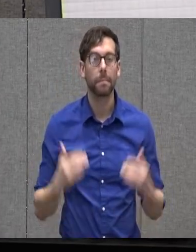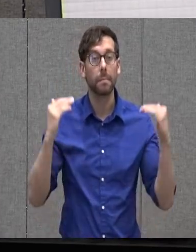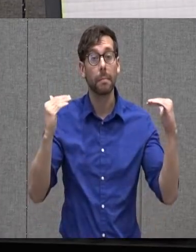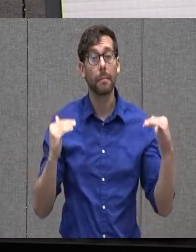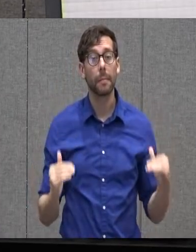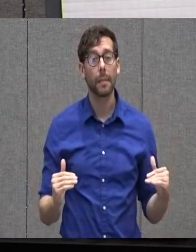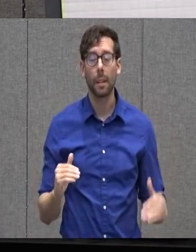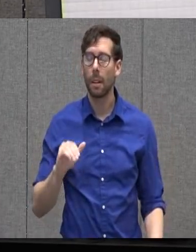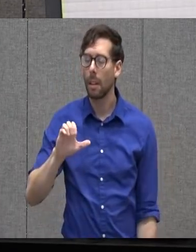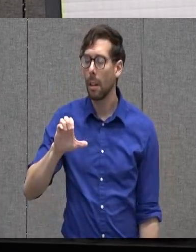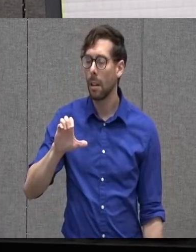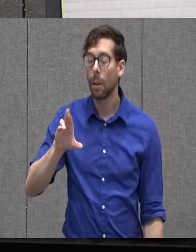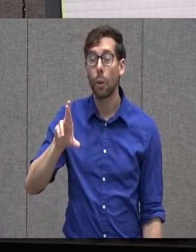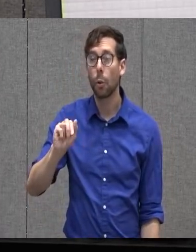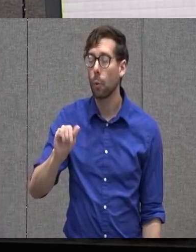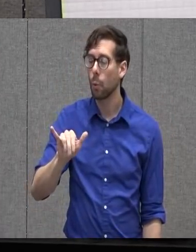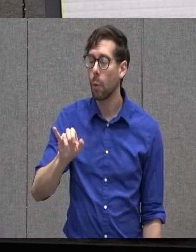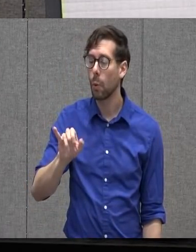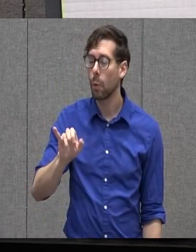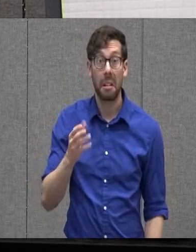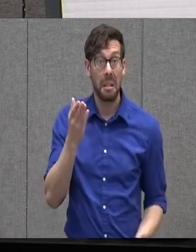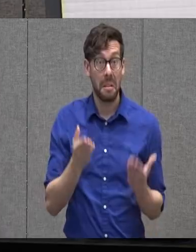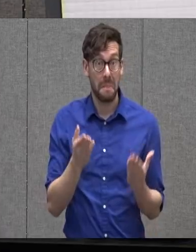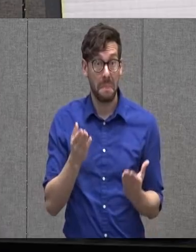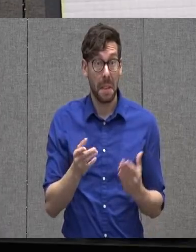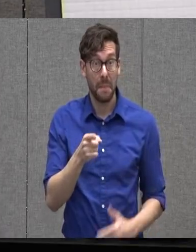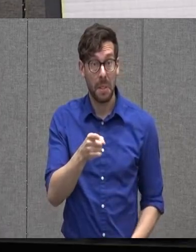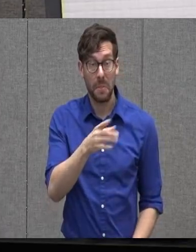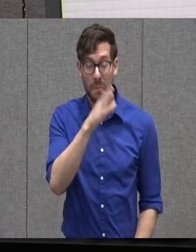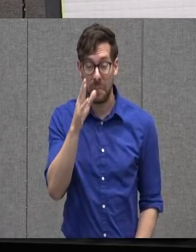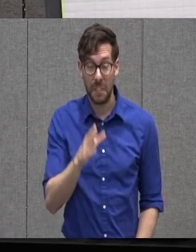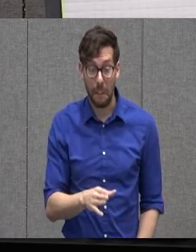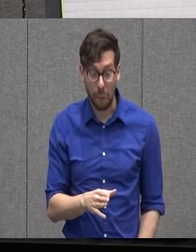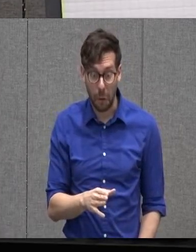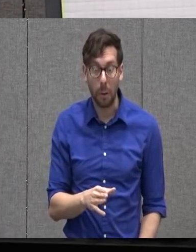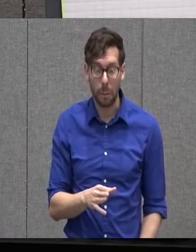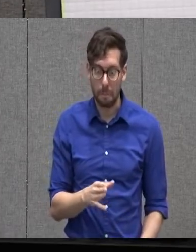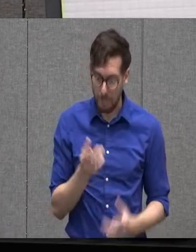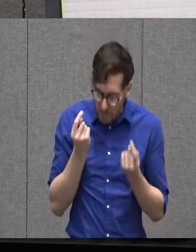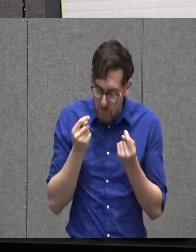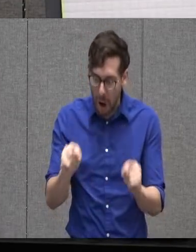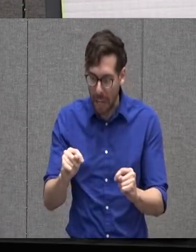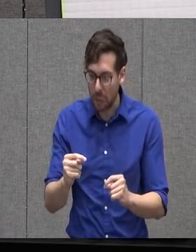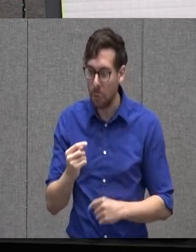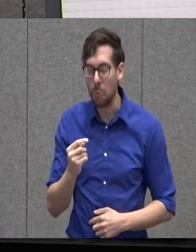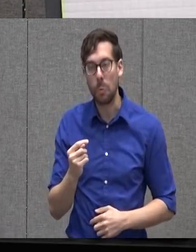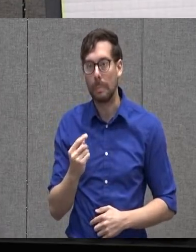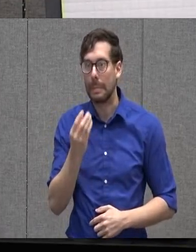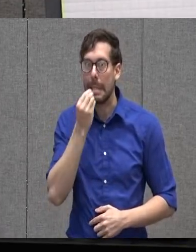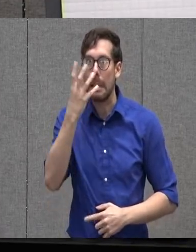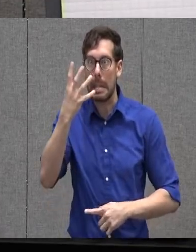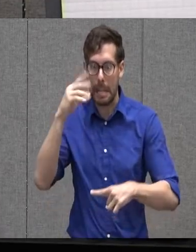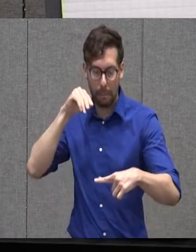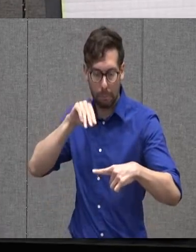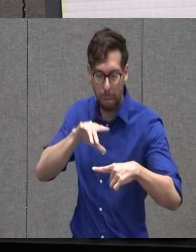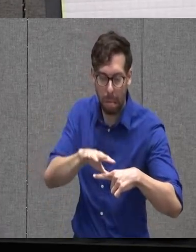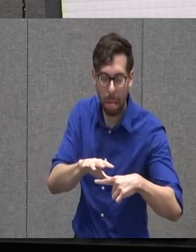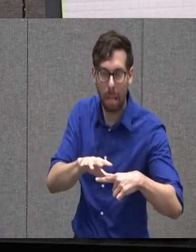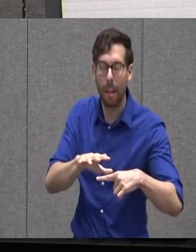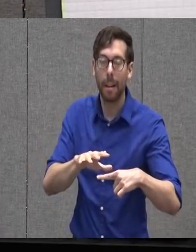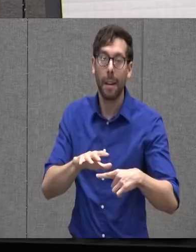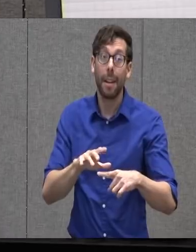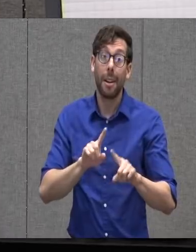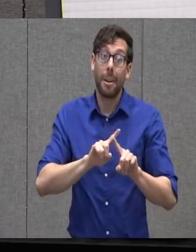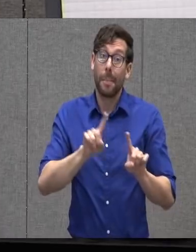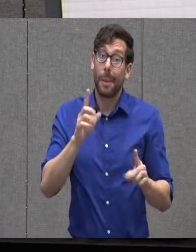you've never heated a crayon on purpose, but you've accidentally left some crayons outside, in